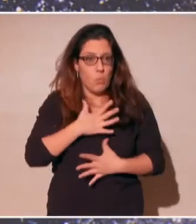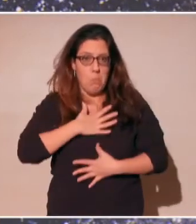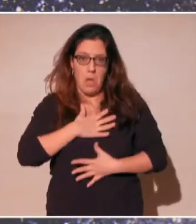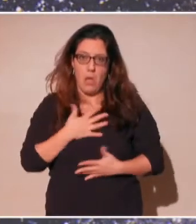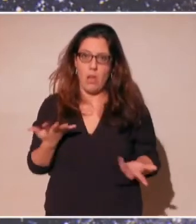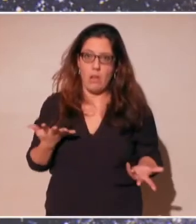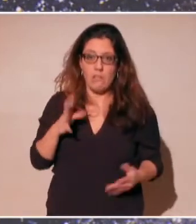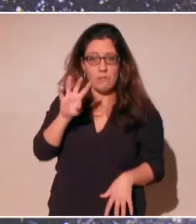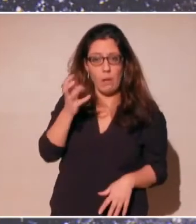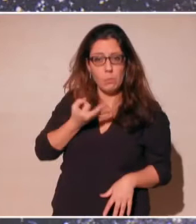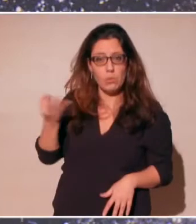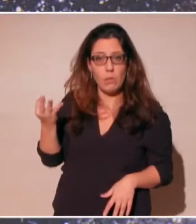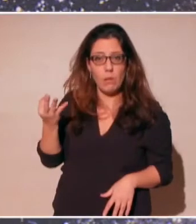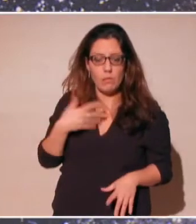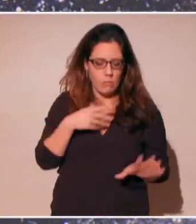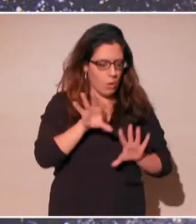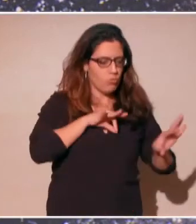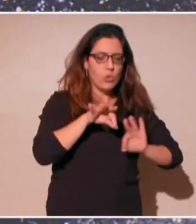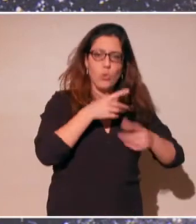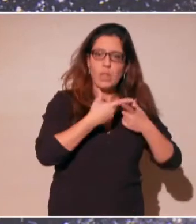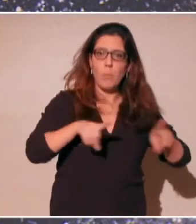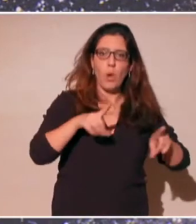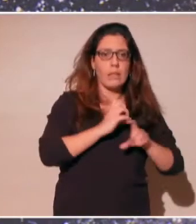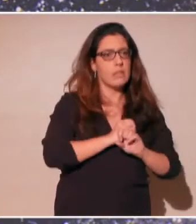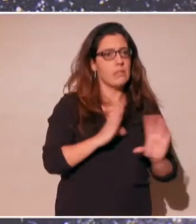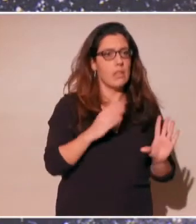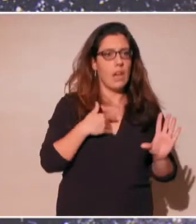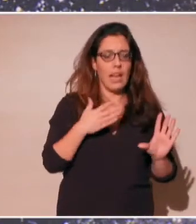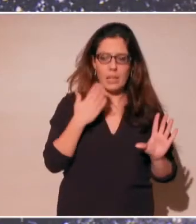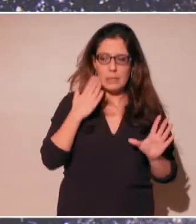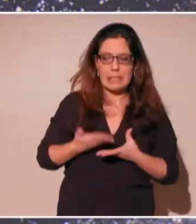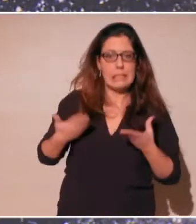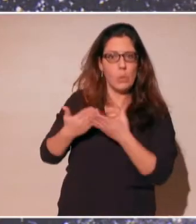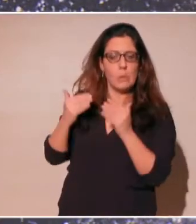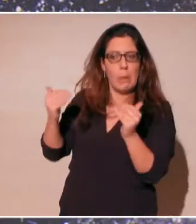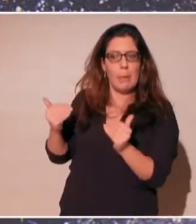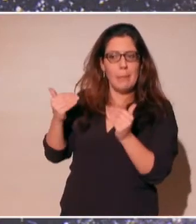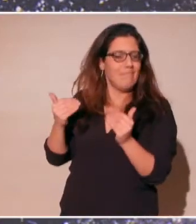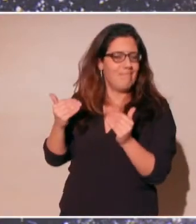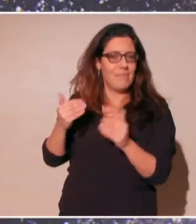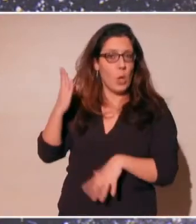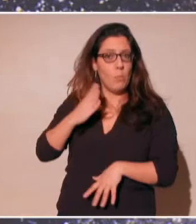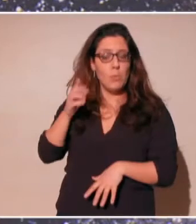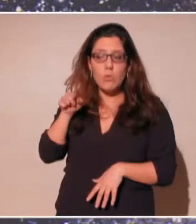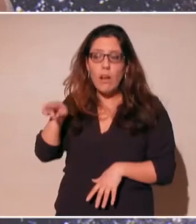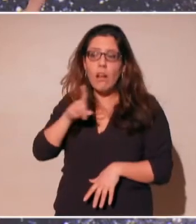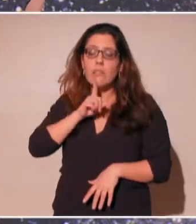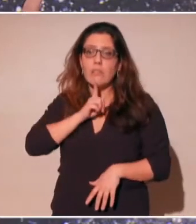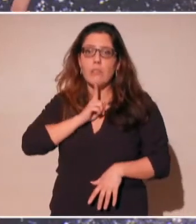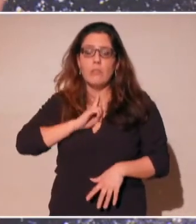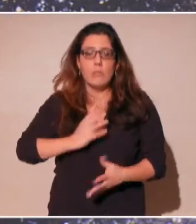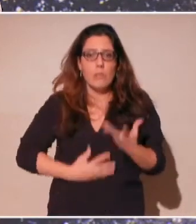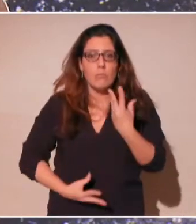it. And we can't make enlightened democratic choices if we remain in